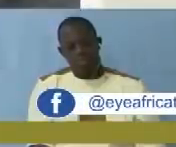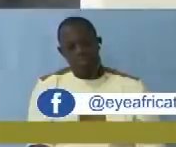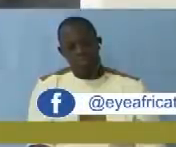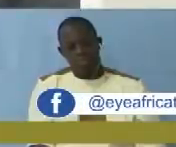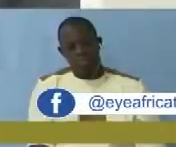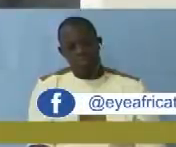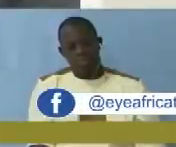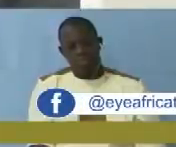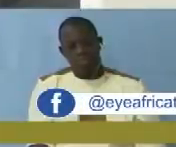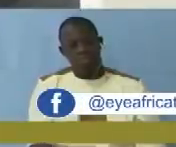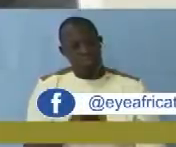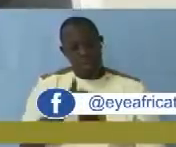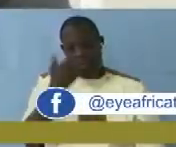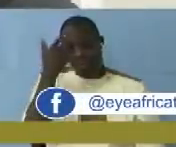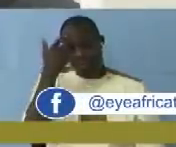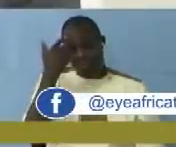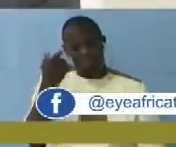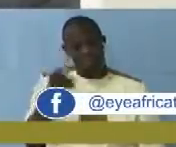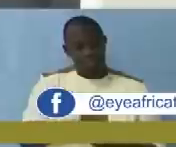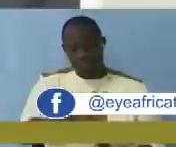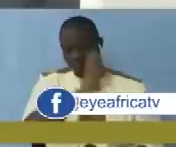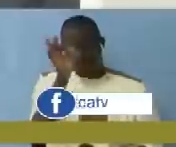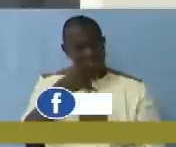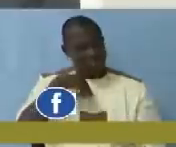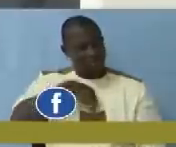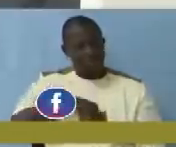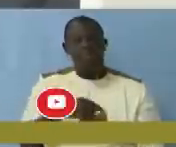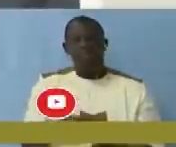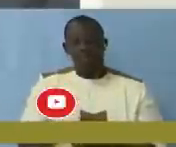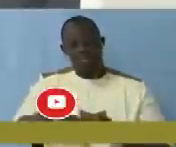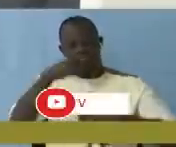I think it's quite obvious. Let's move on.